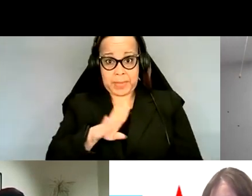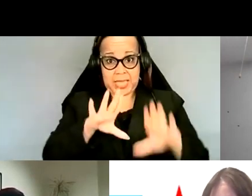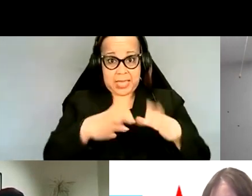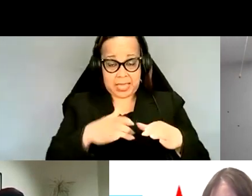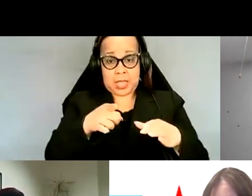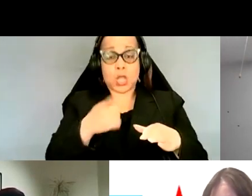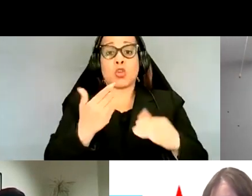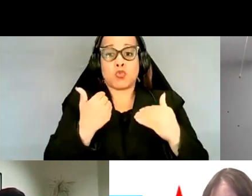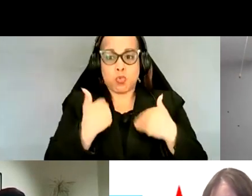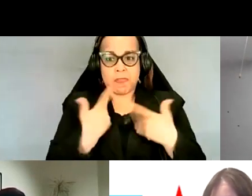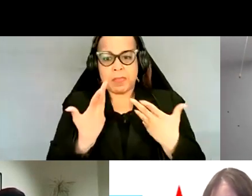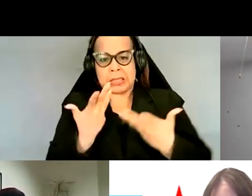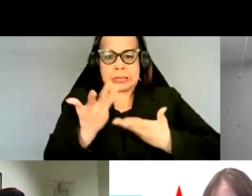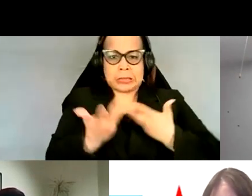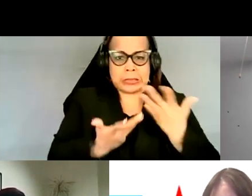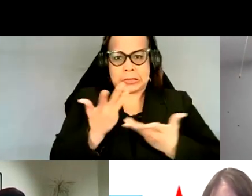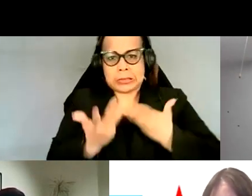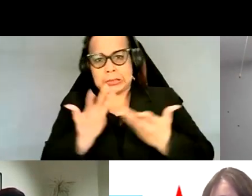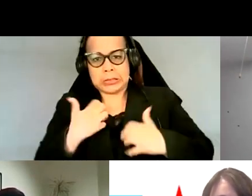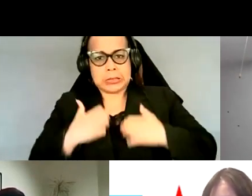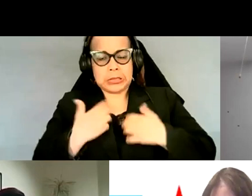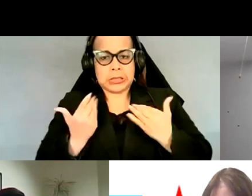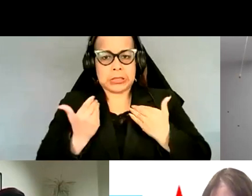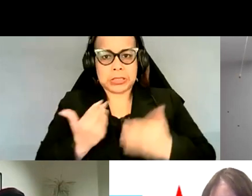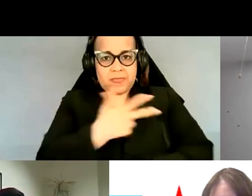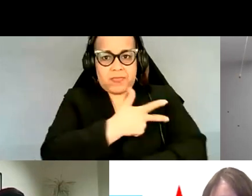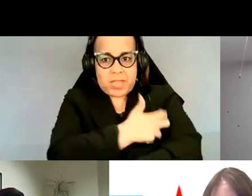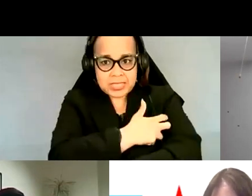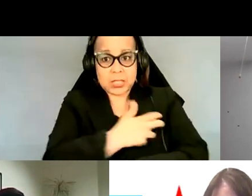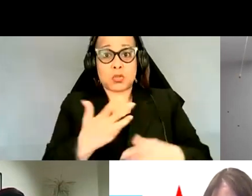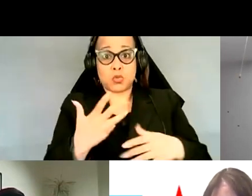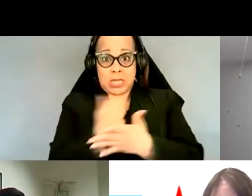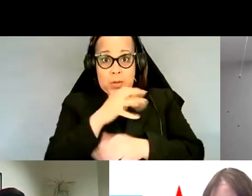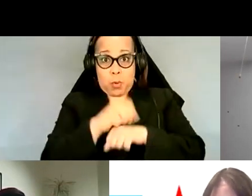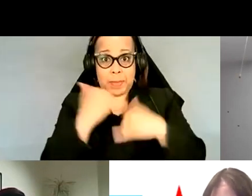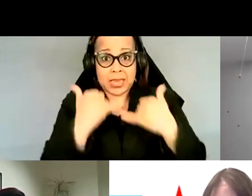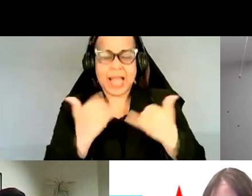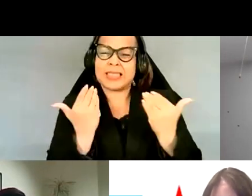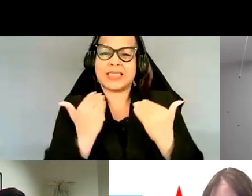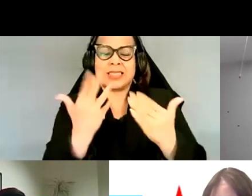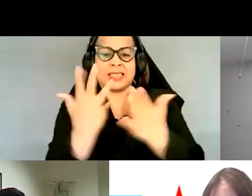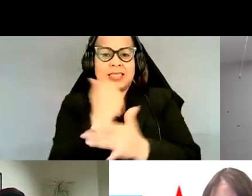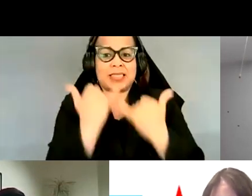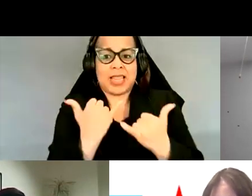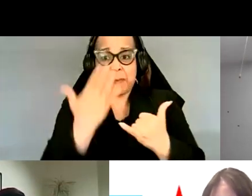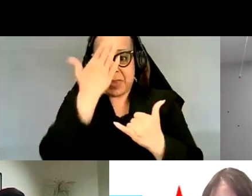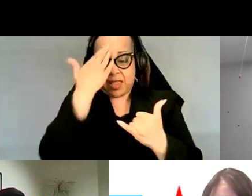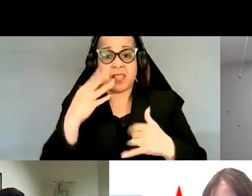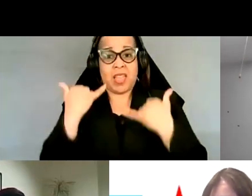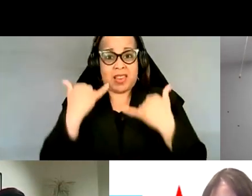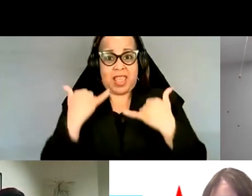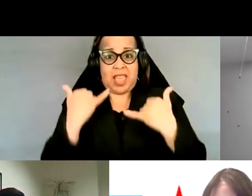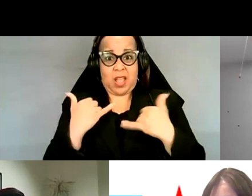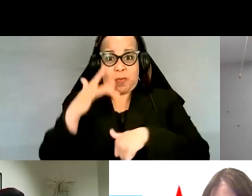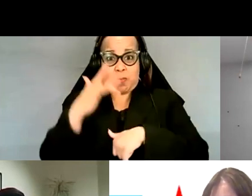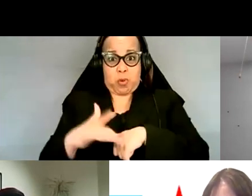you have been a little hesitant to go and get your vaccine and you can get an appointment now, please get it, because the world's about to get a lot bigger on